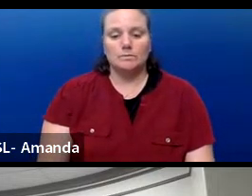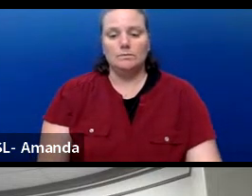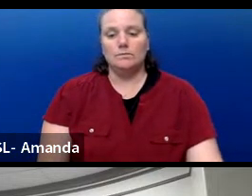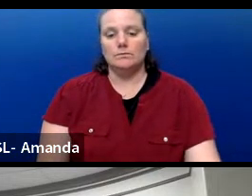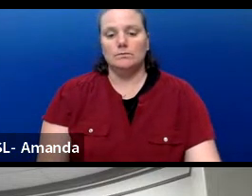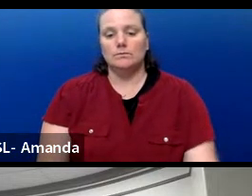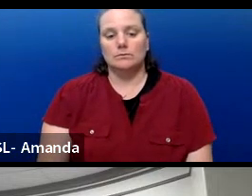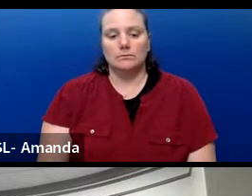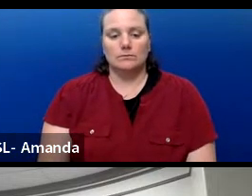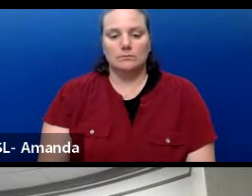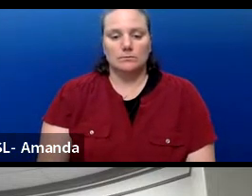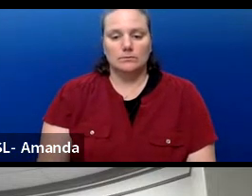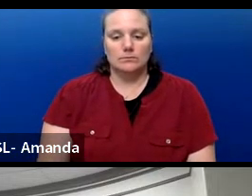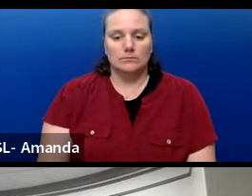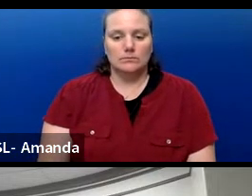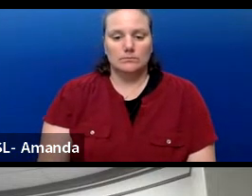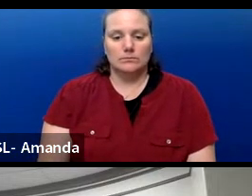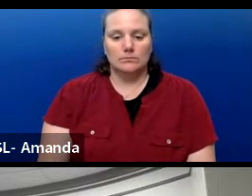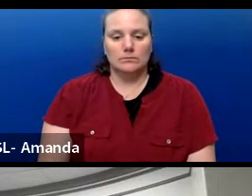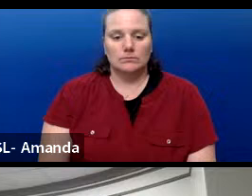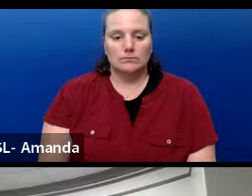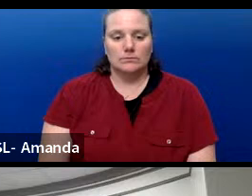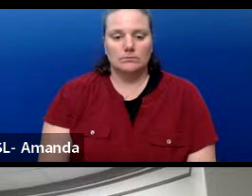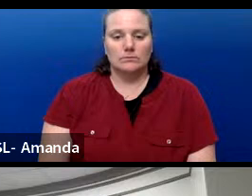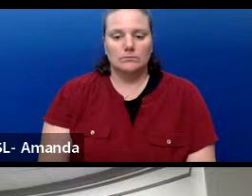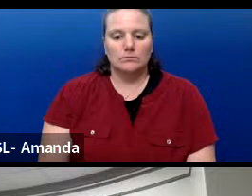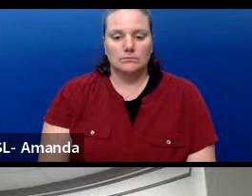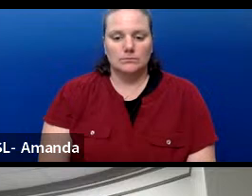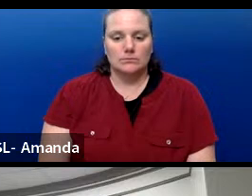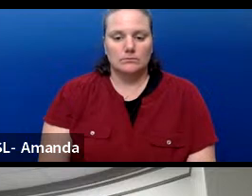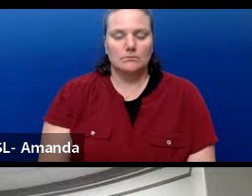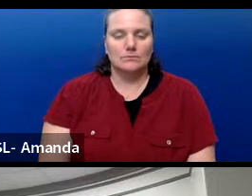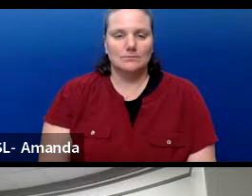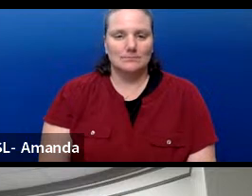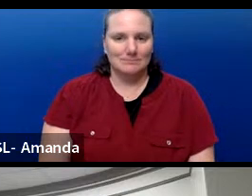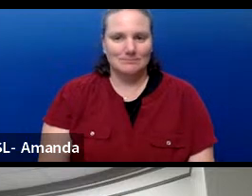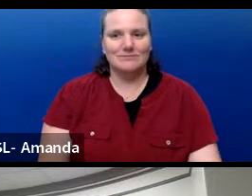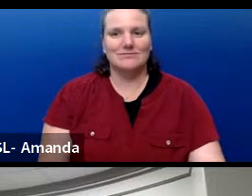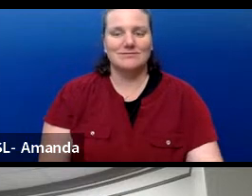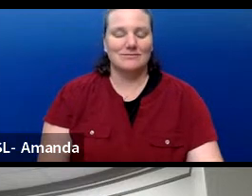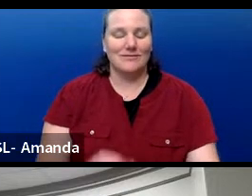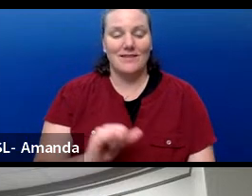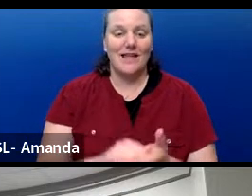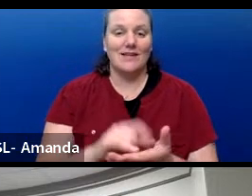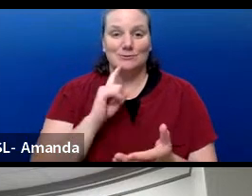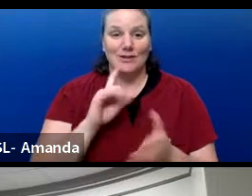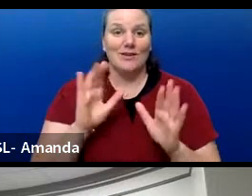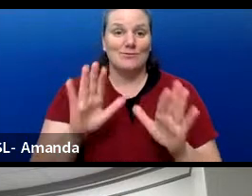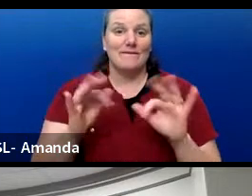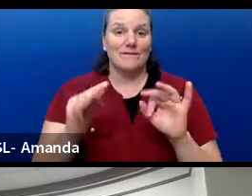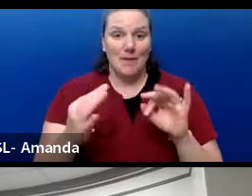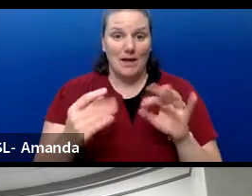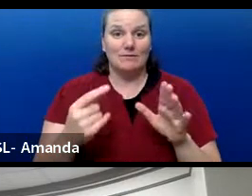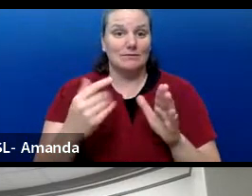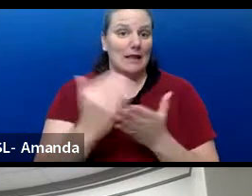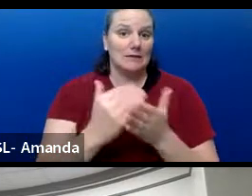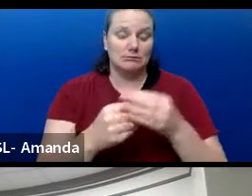And it's a really exhaustive list, so this group gives some really great feedback. Yeah. Really